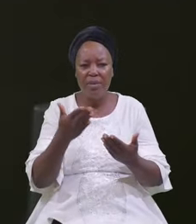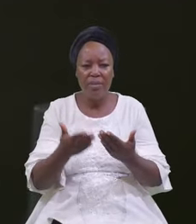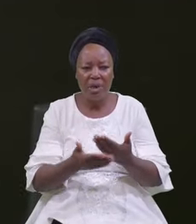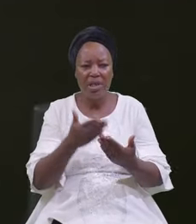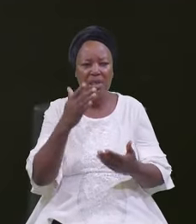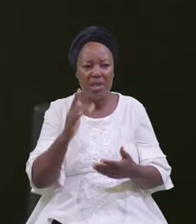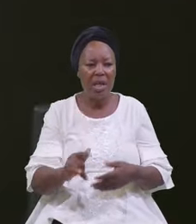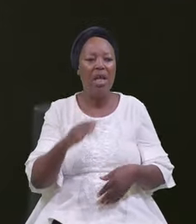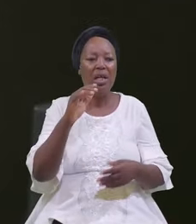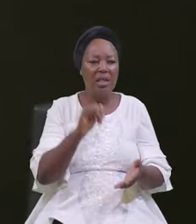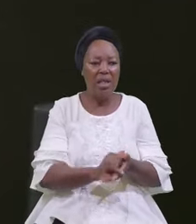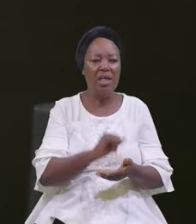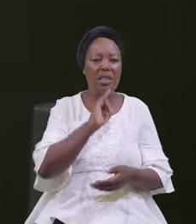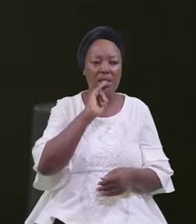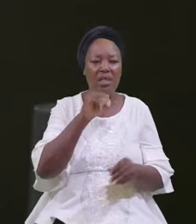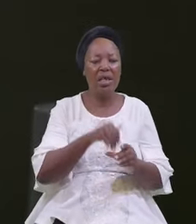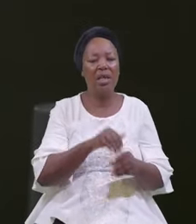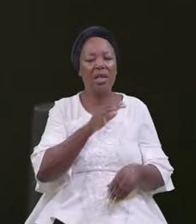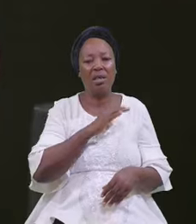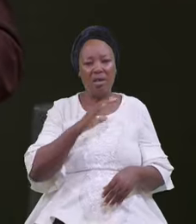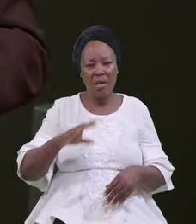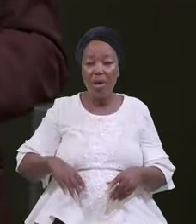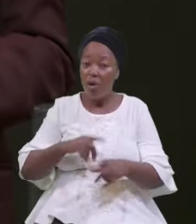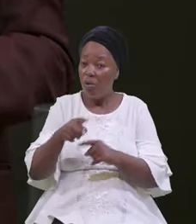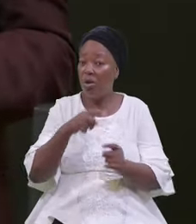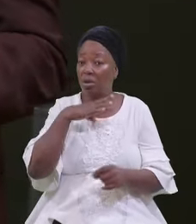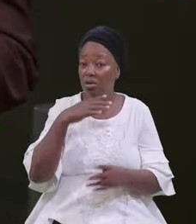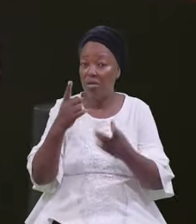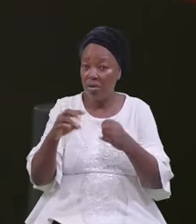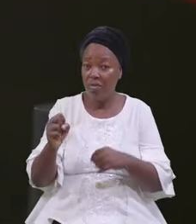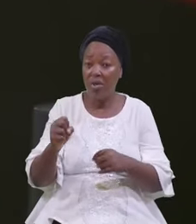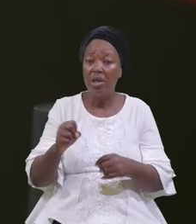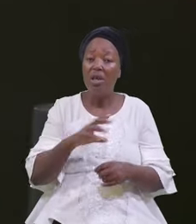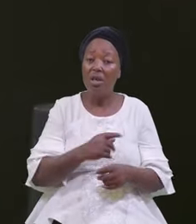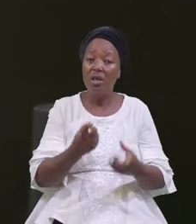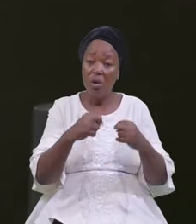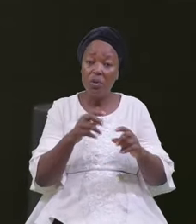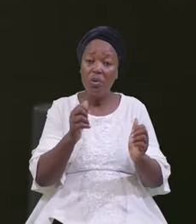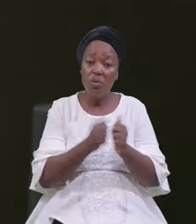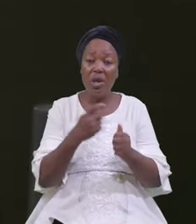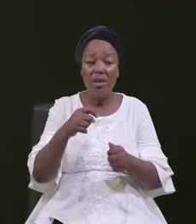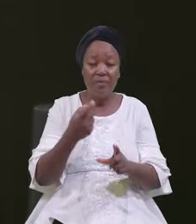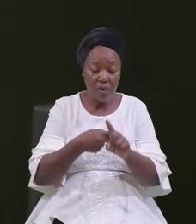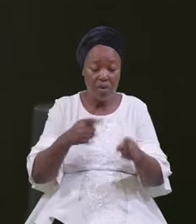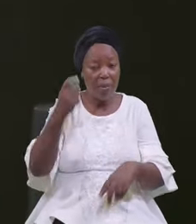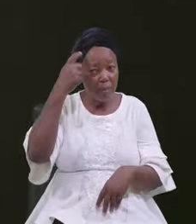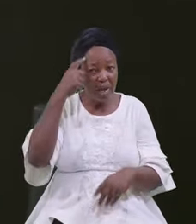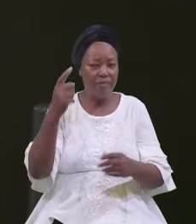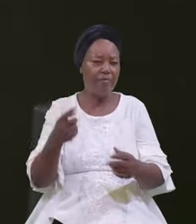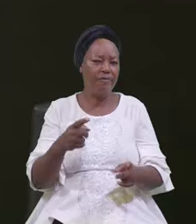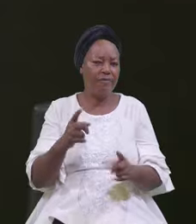simplicity that is in Christ. When corruption comes, it comes in the mind first. Then